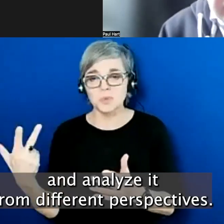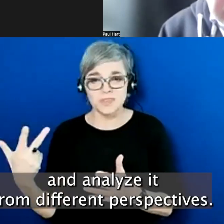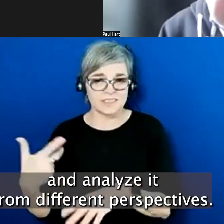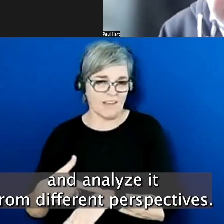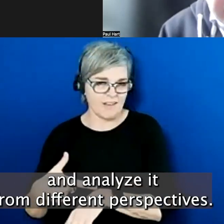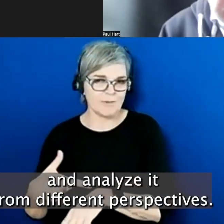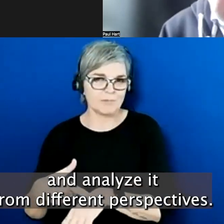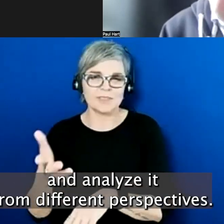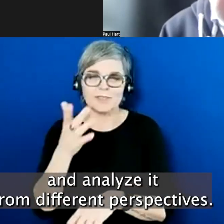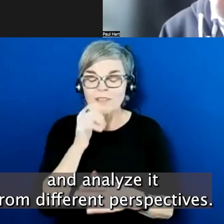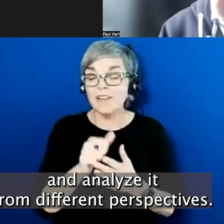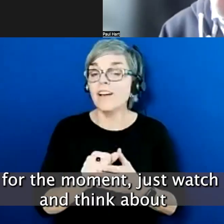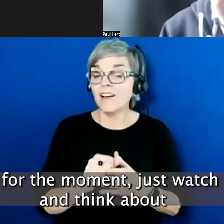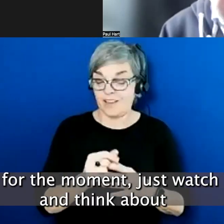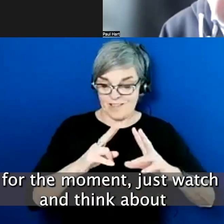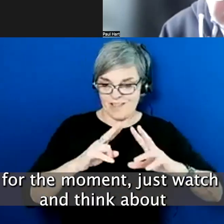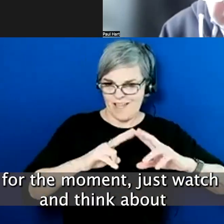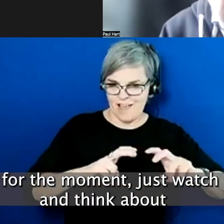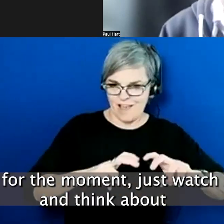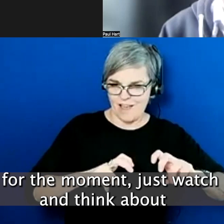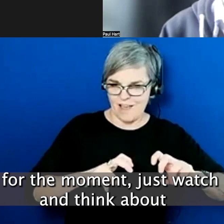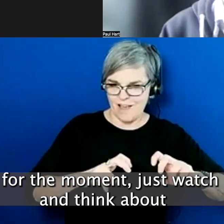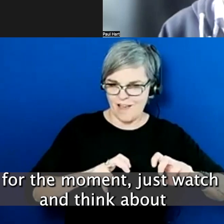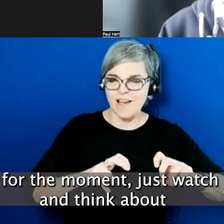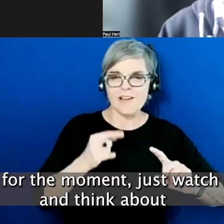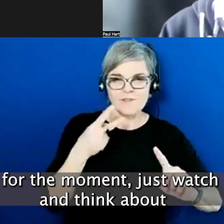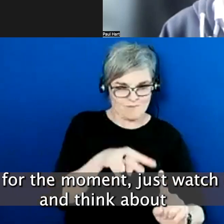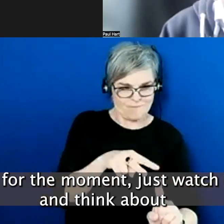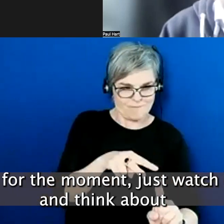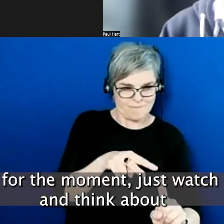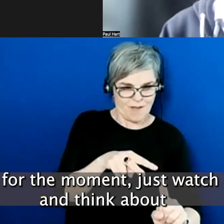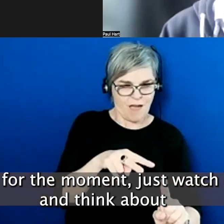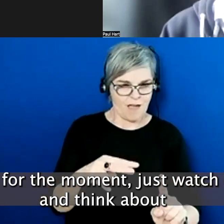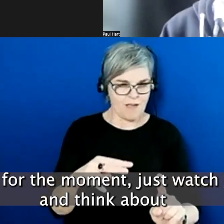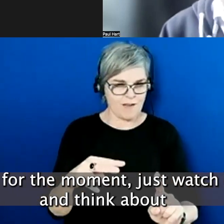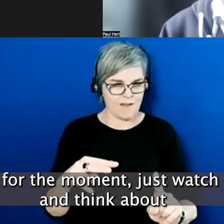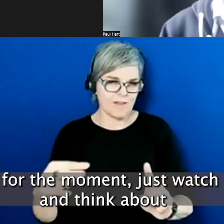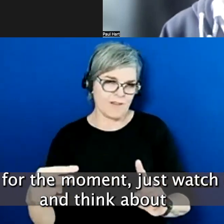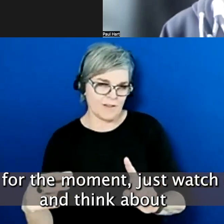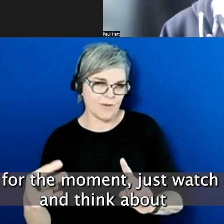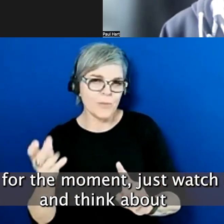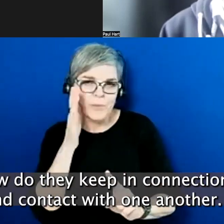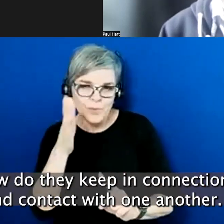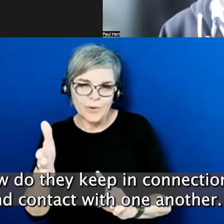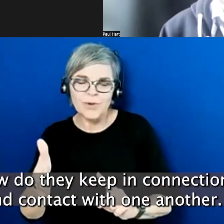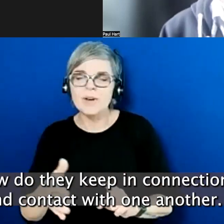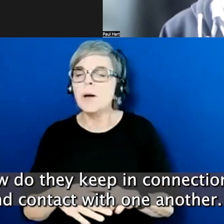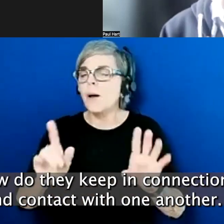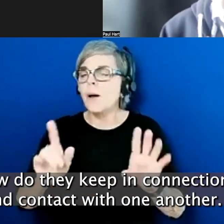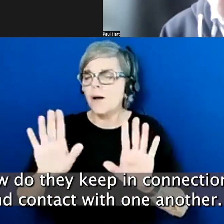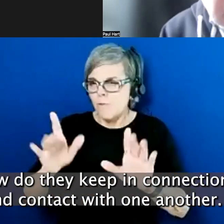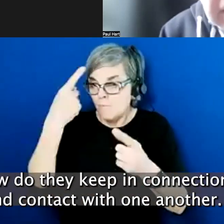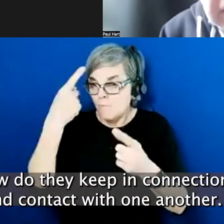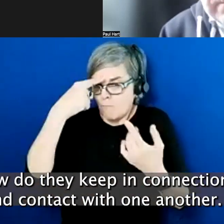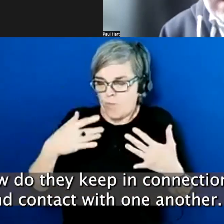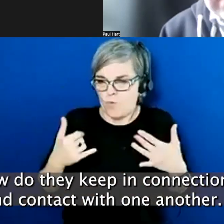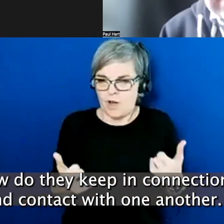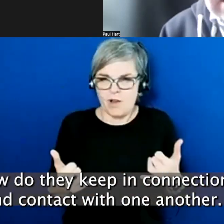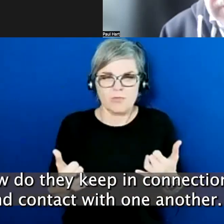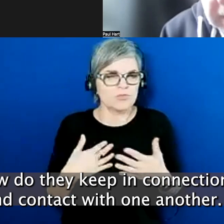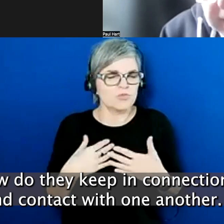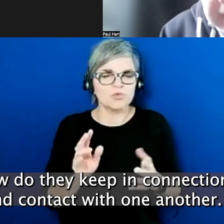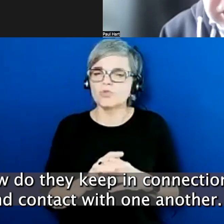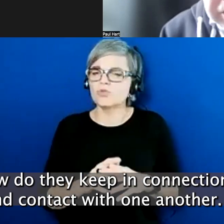it from different perspectives. But for the moment, just watch it and think about how do they keep